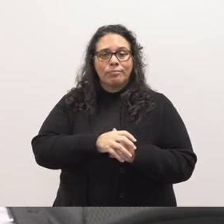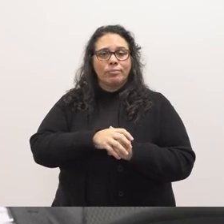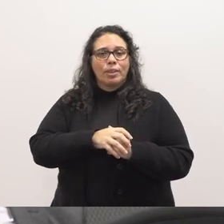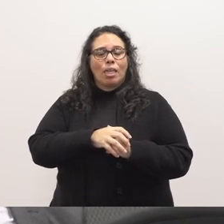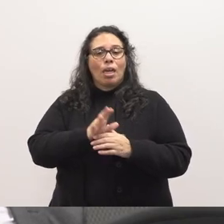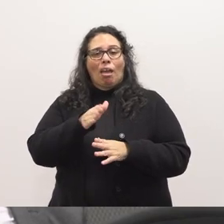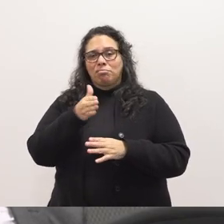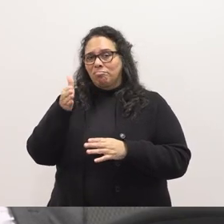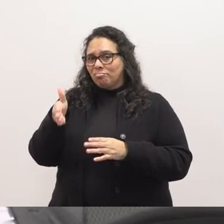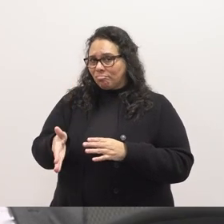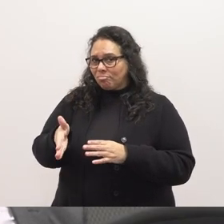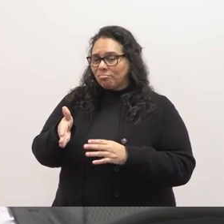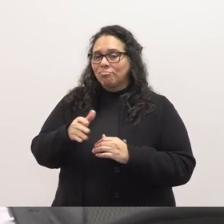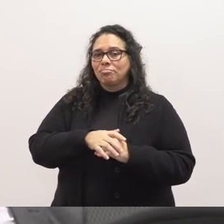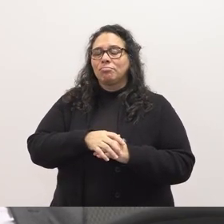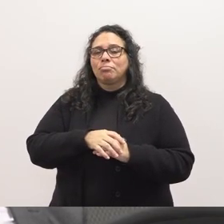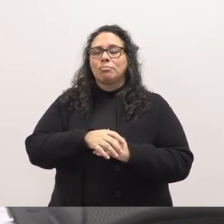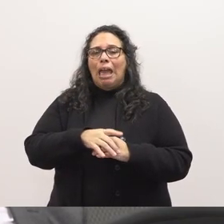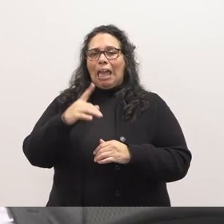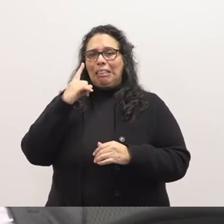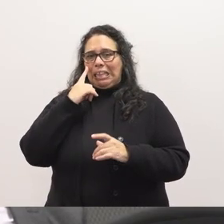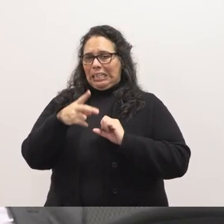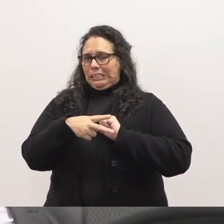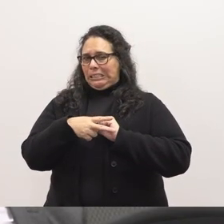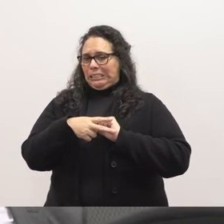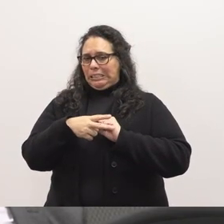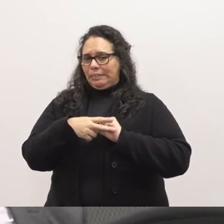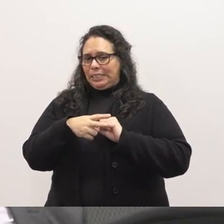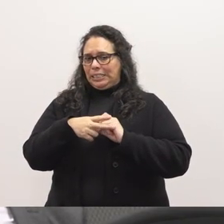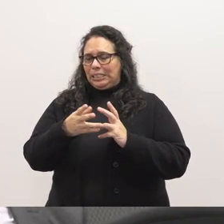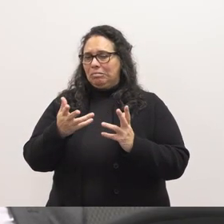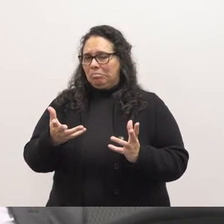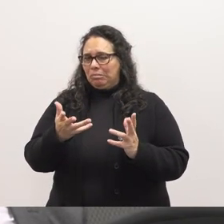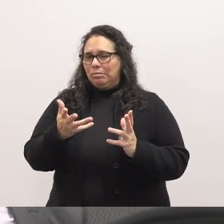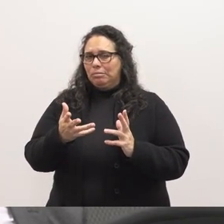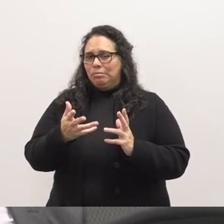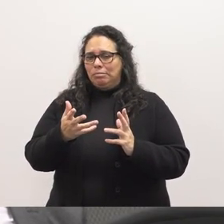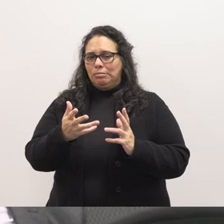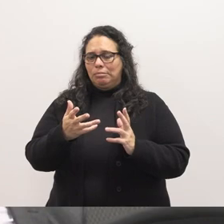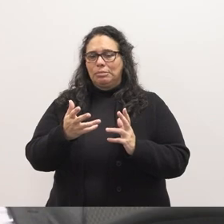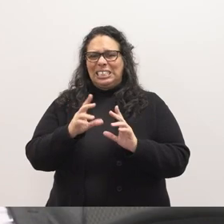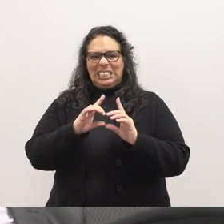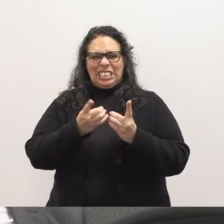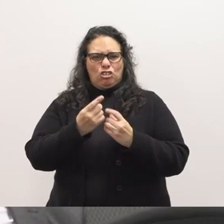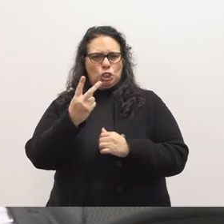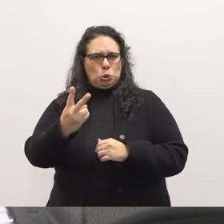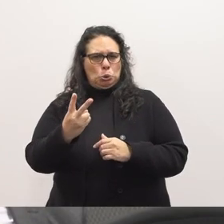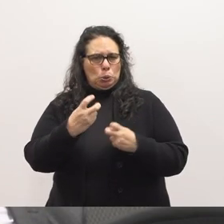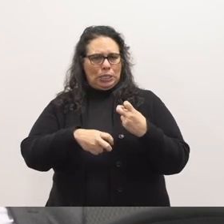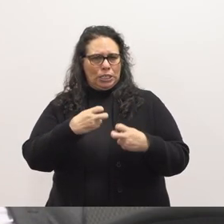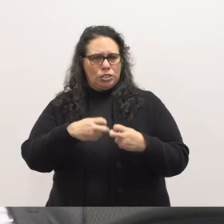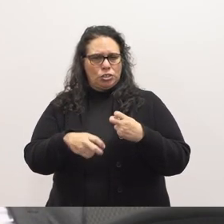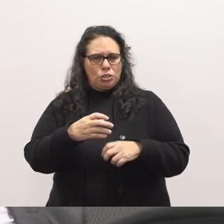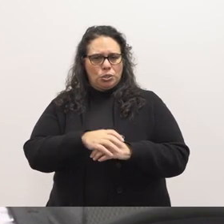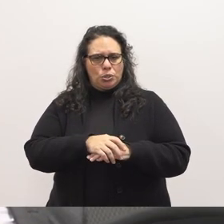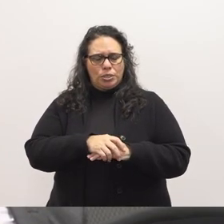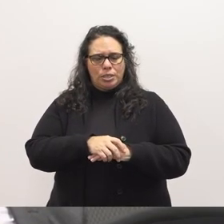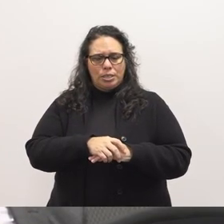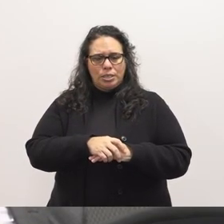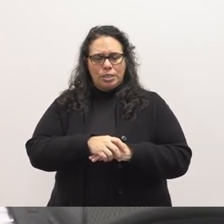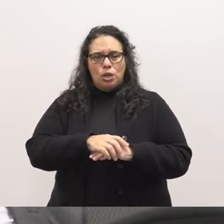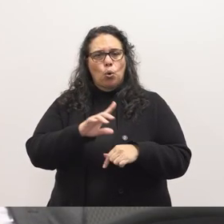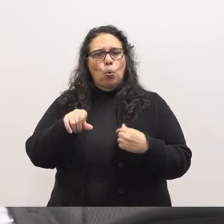note, well, on second thought, I think I'll save this. It's all and basically all District 2 issues, and so I'd like to do it when my member is